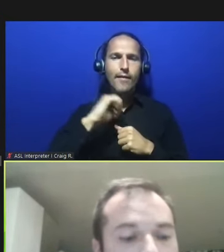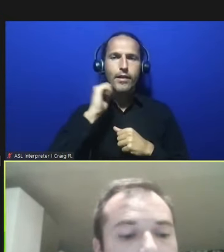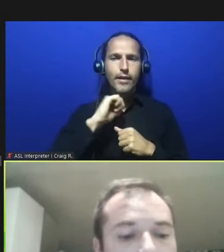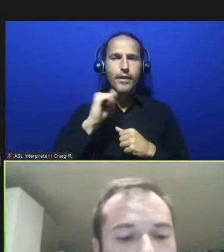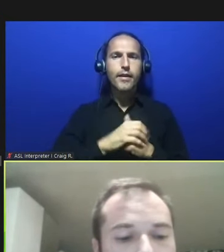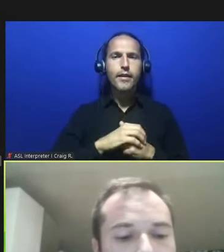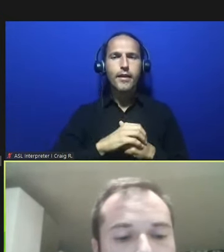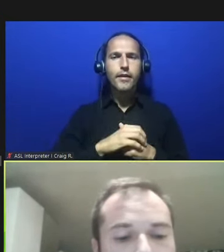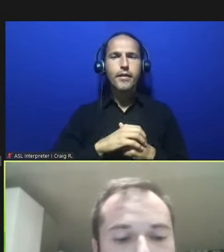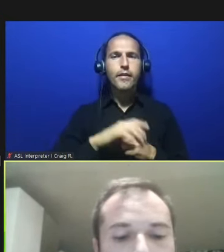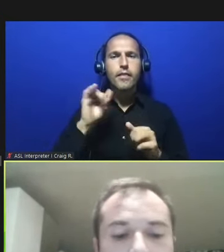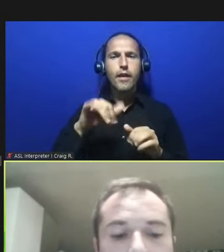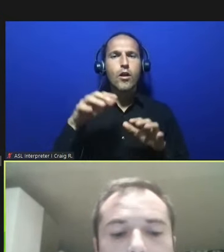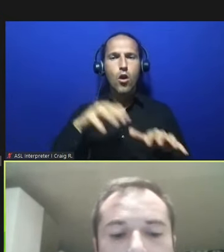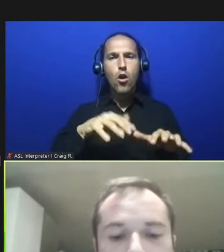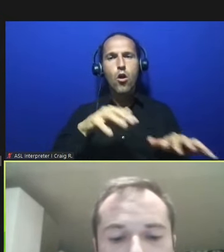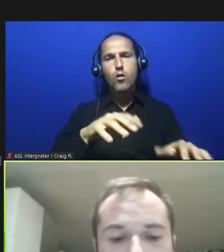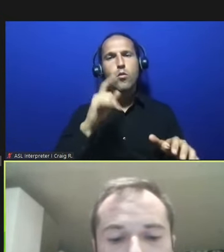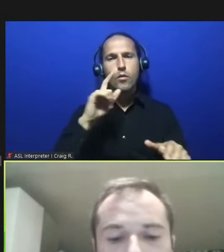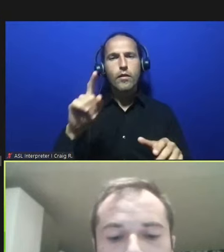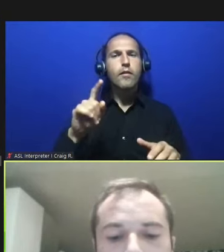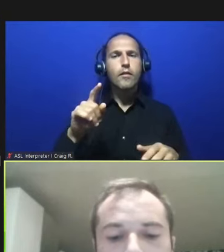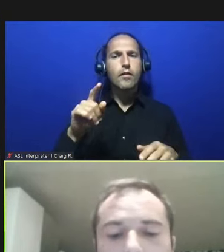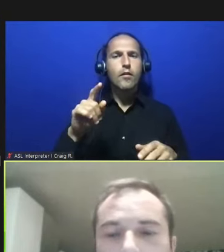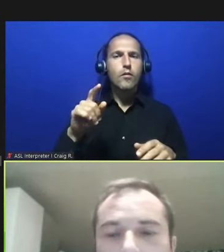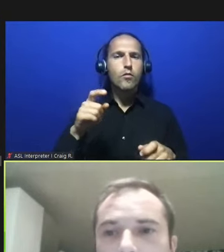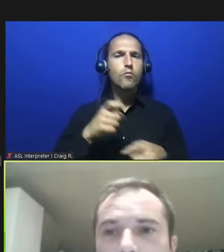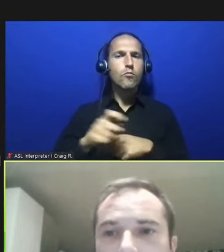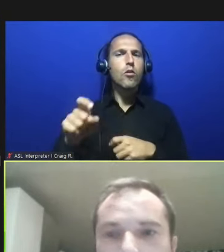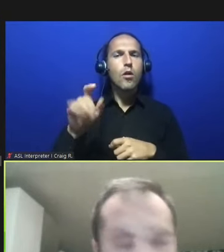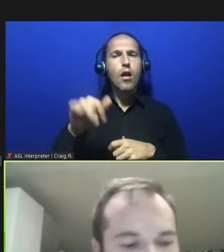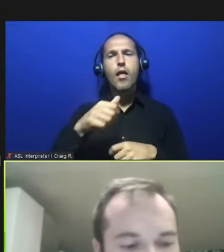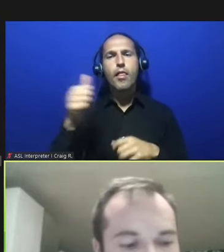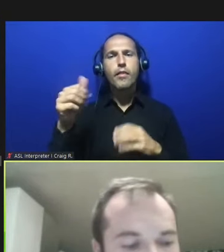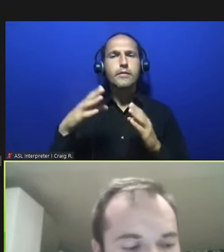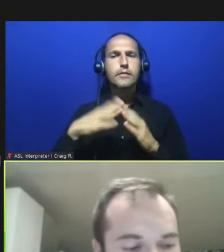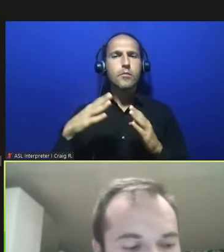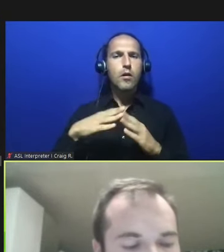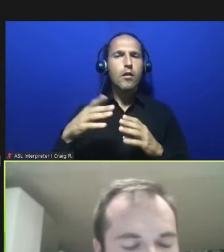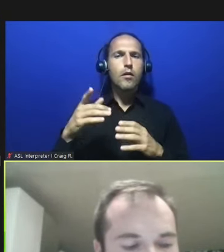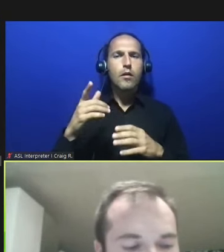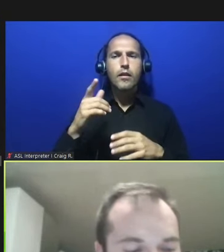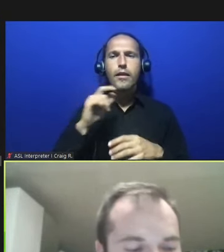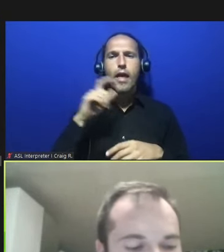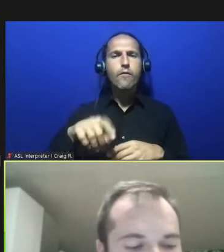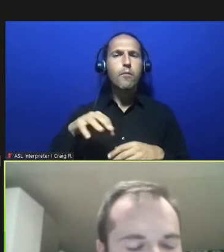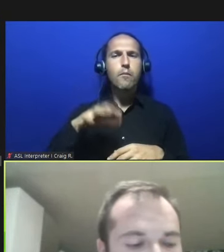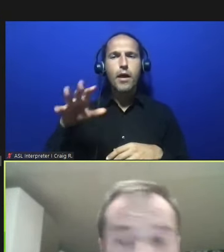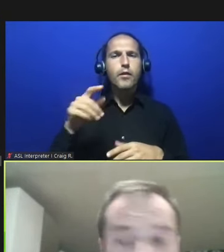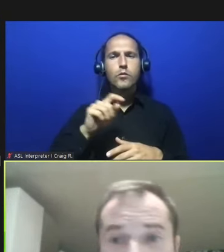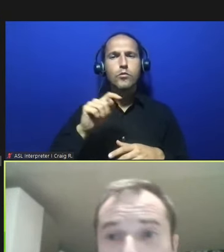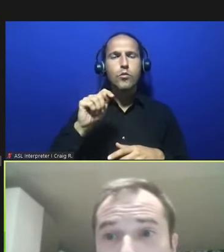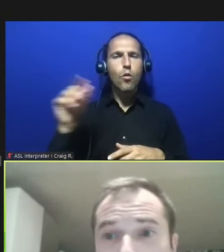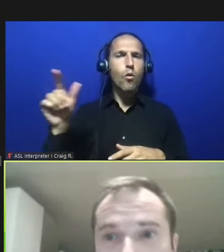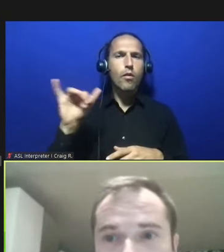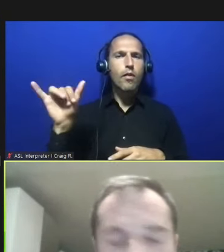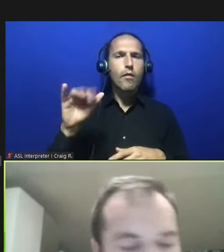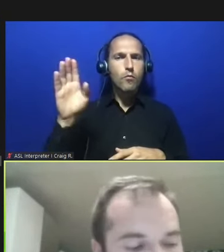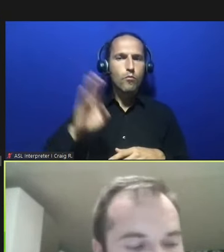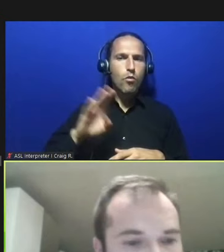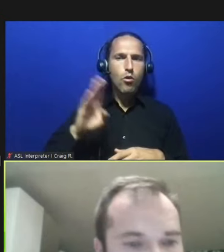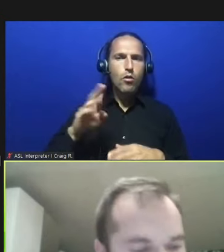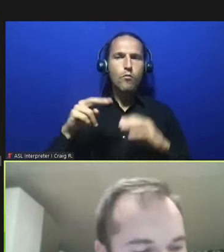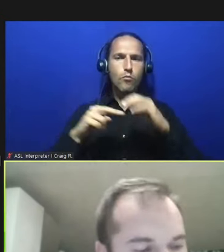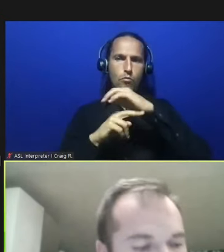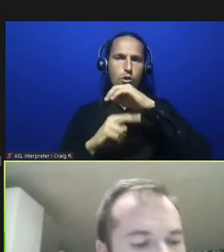Rather, congestion will be caused in other parts of the city where you don't have to pay tolls, such as Brooklyn Bridge, as an example, as opposed to Hewlett Tunnel, where you